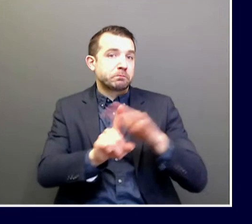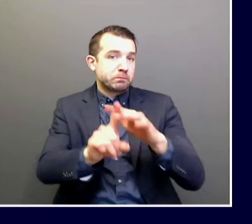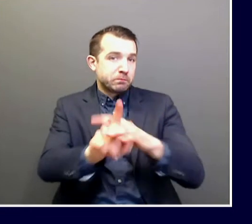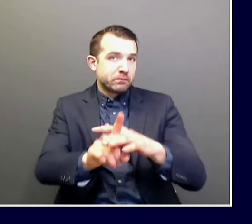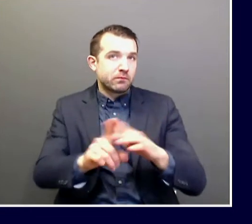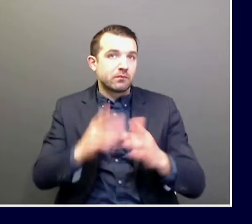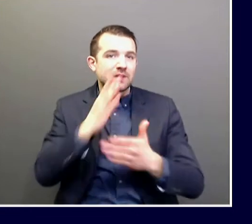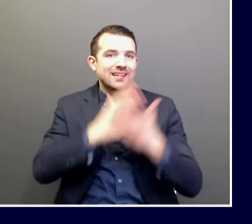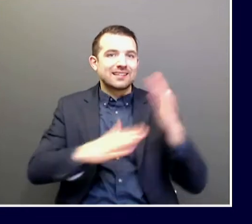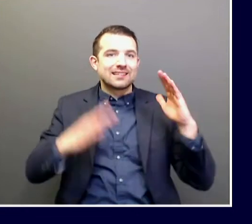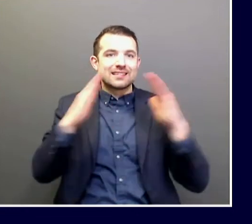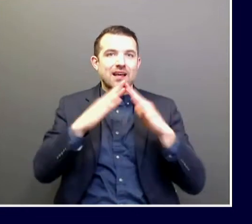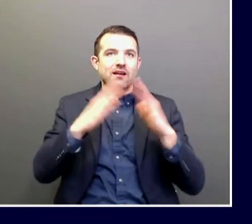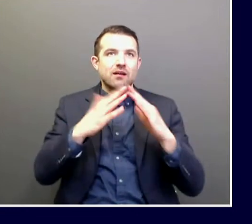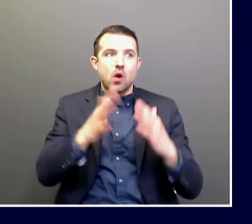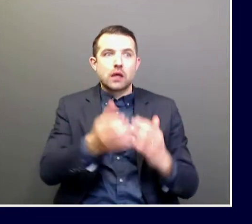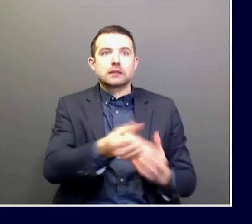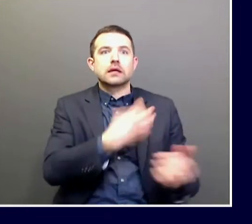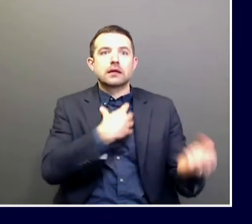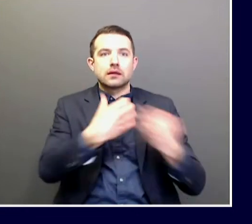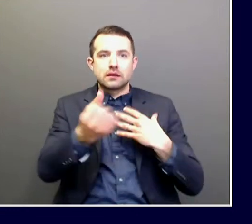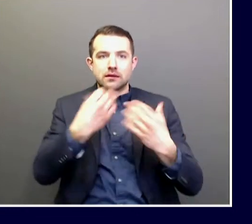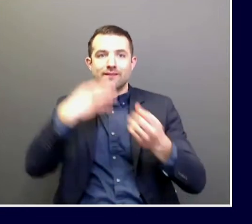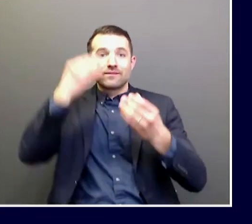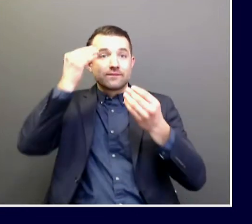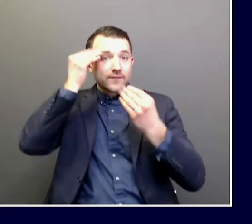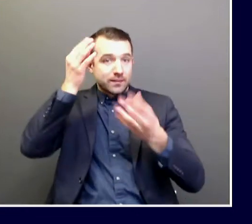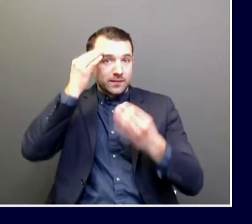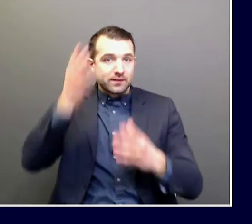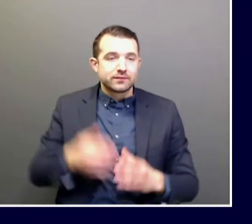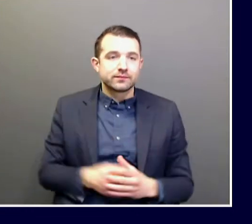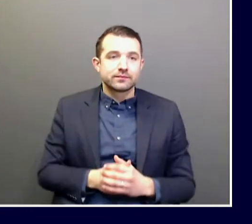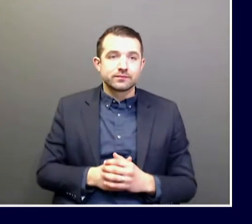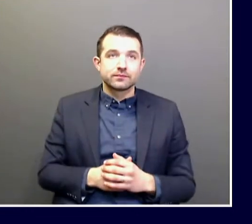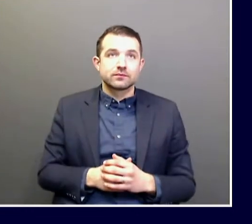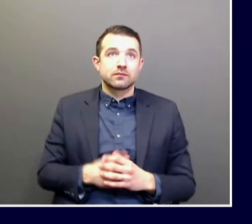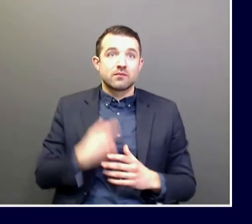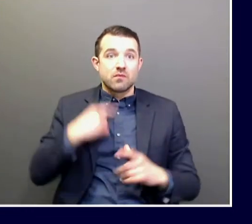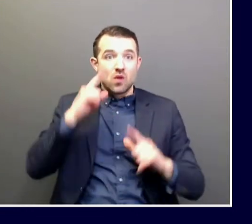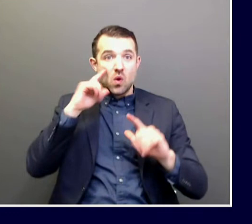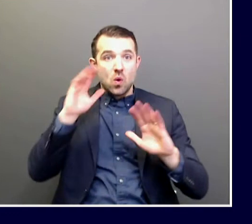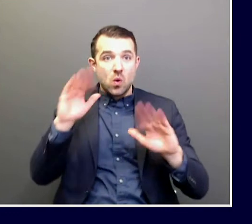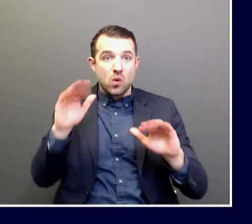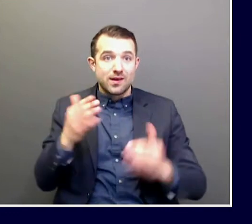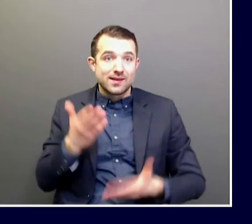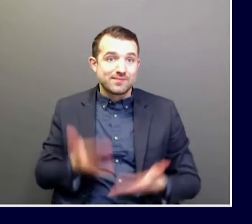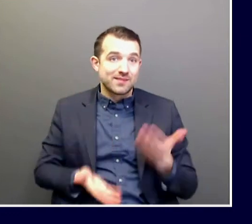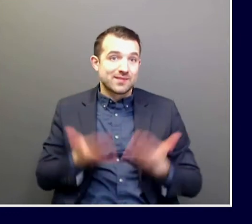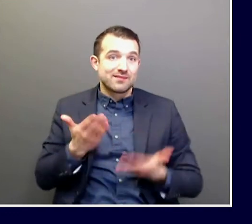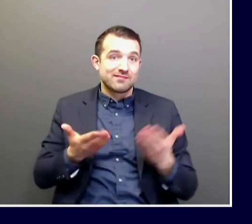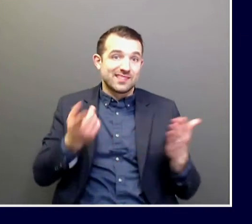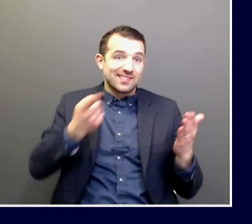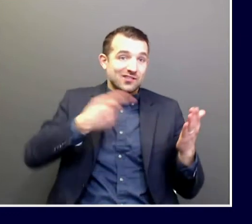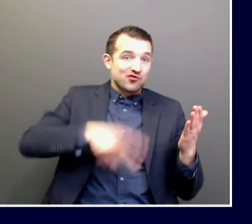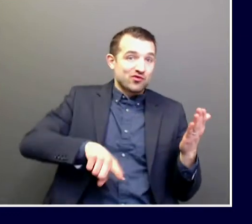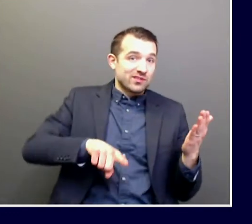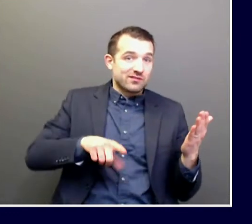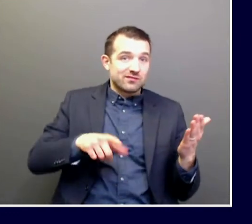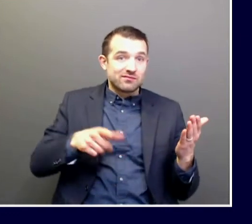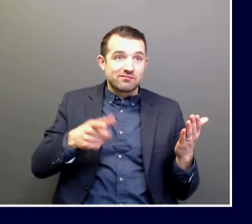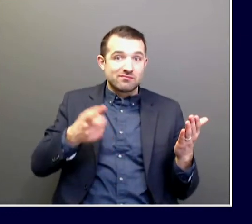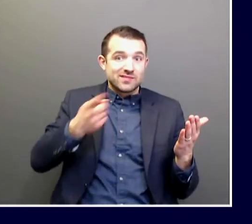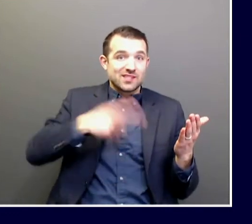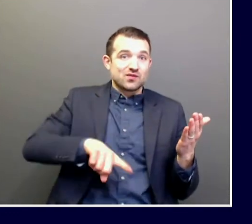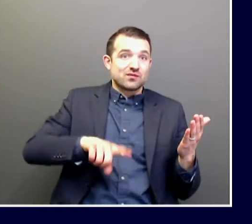we're working to have some of the early results up, maybe sometime late next week. That's a maybe.